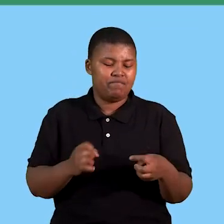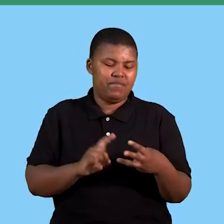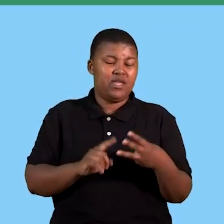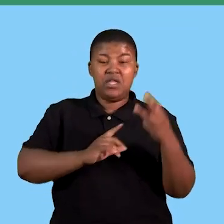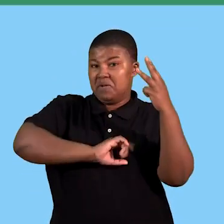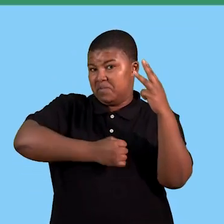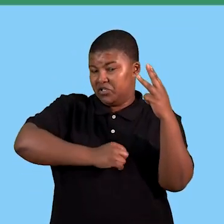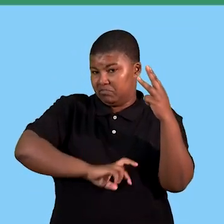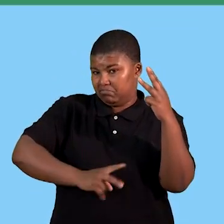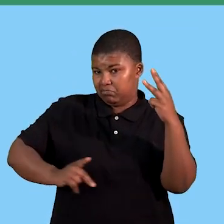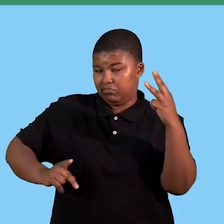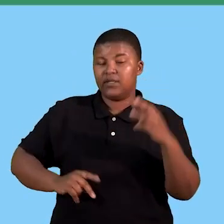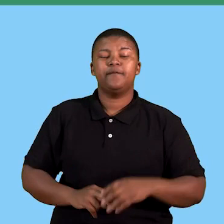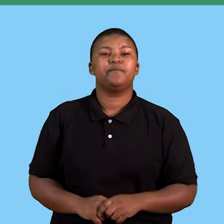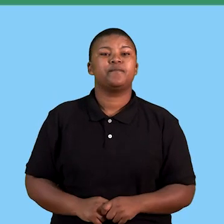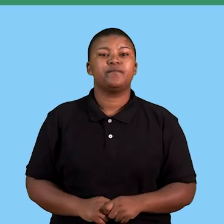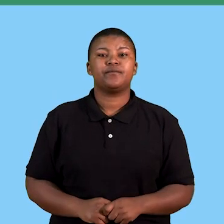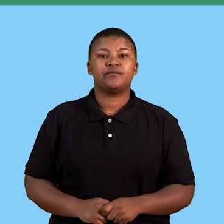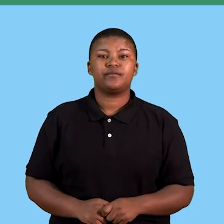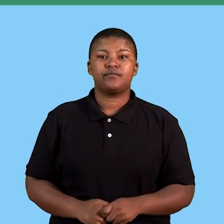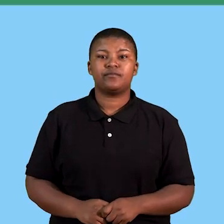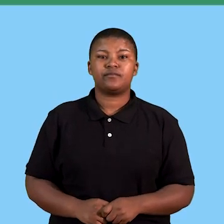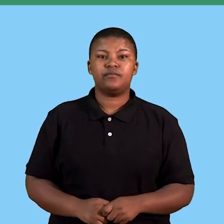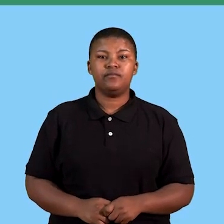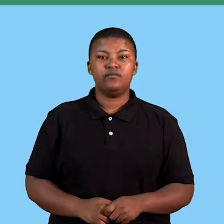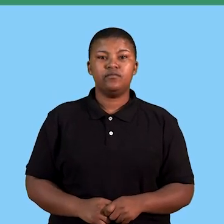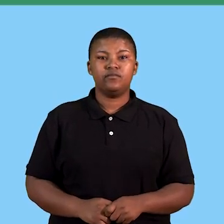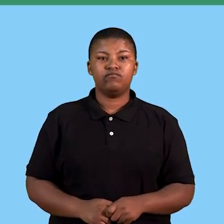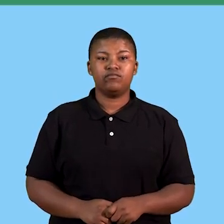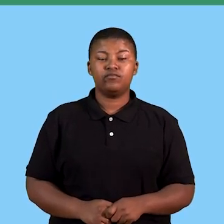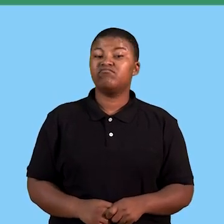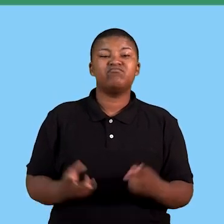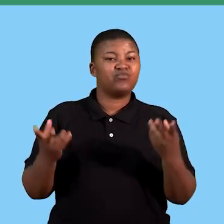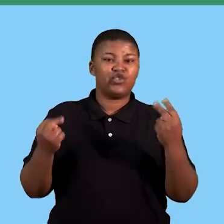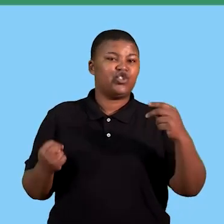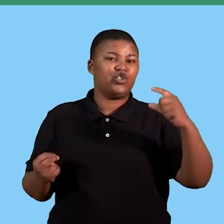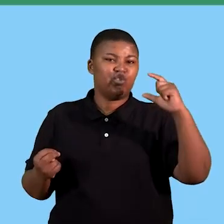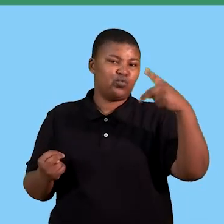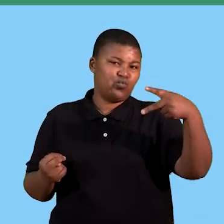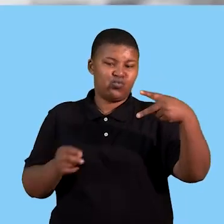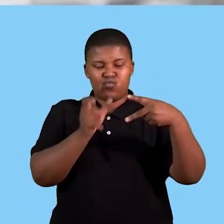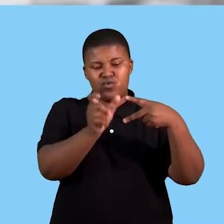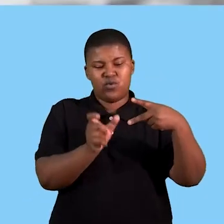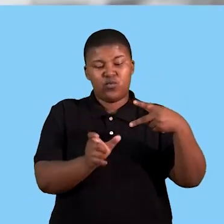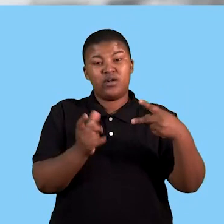equipment we use, or the machinery we use. So that is our new words for today.